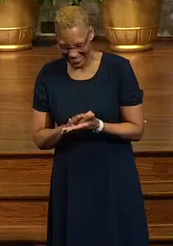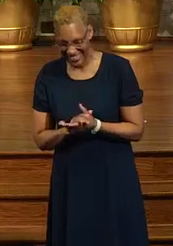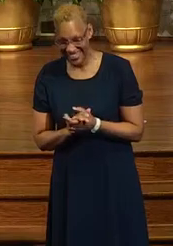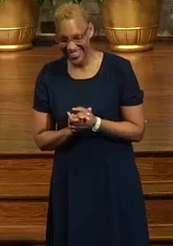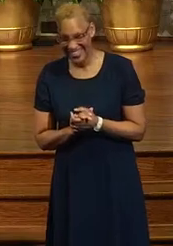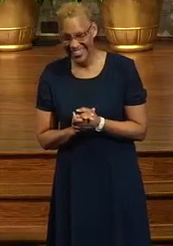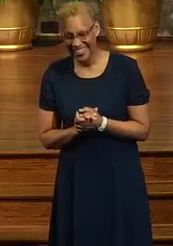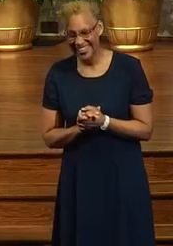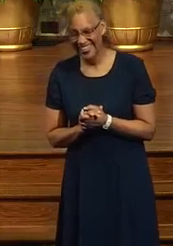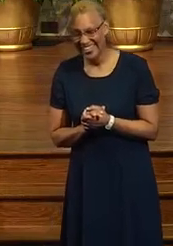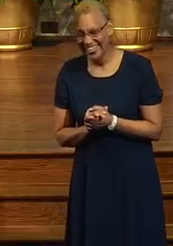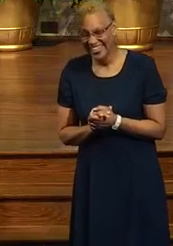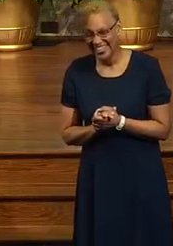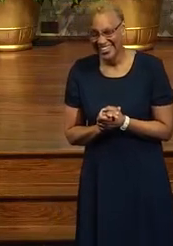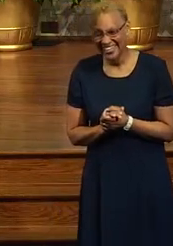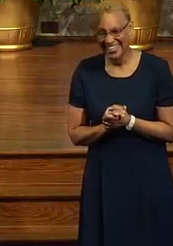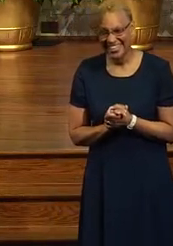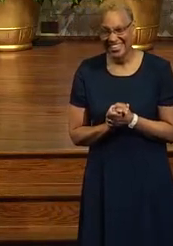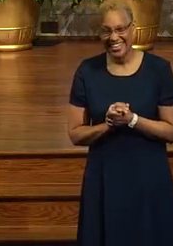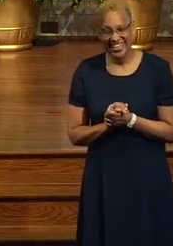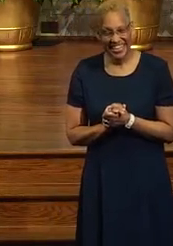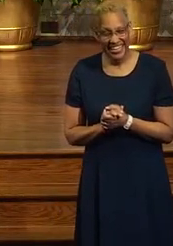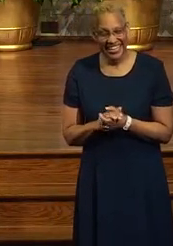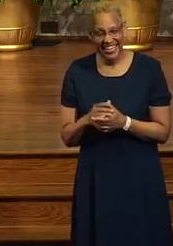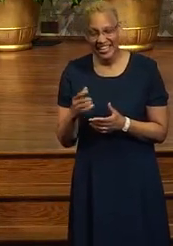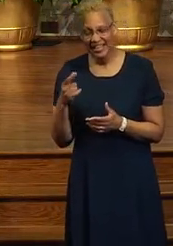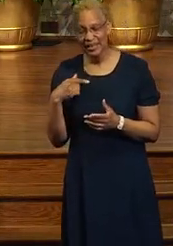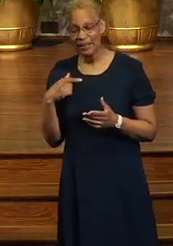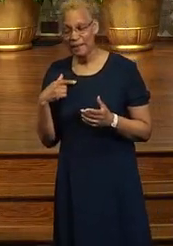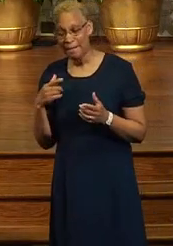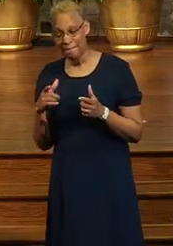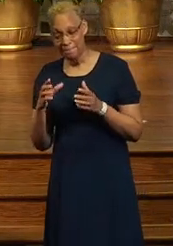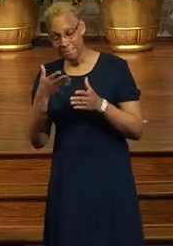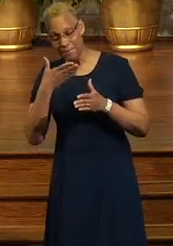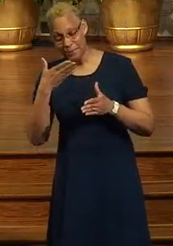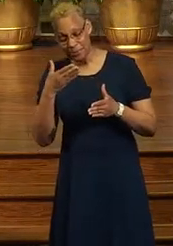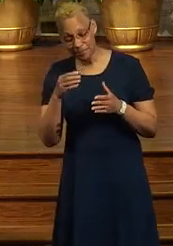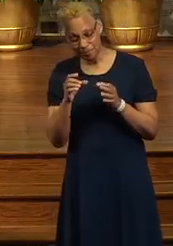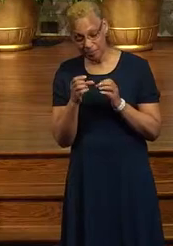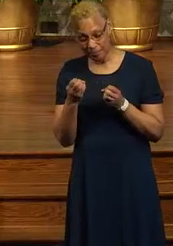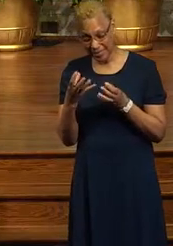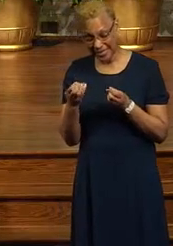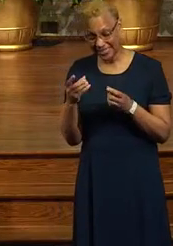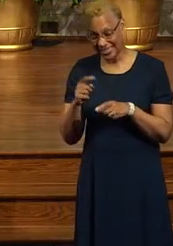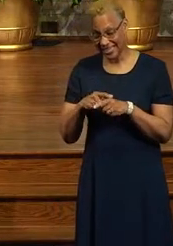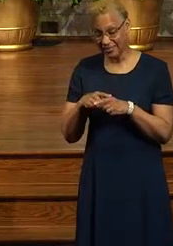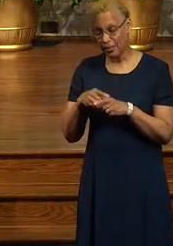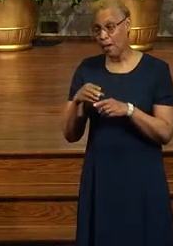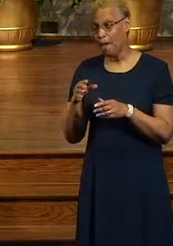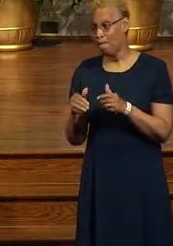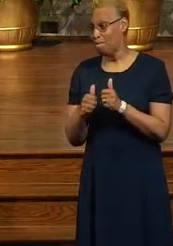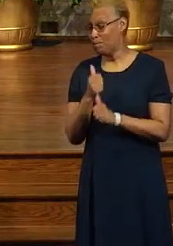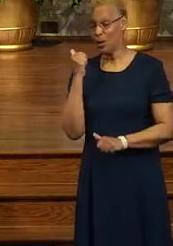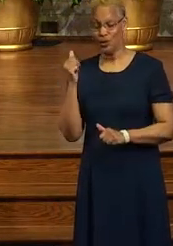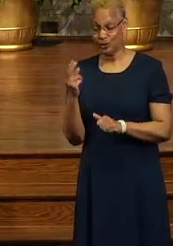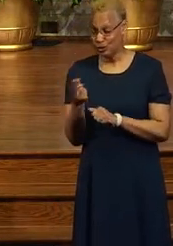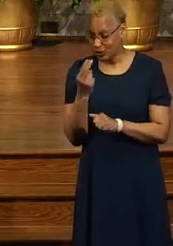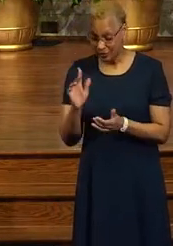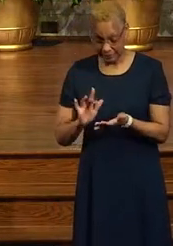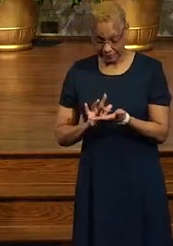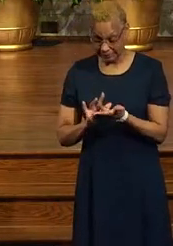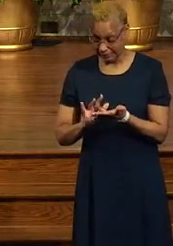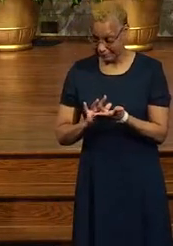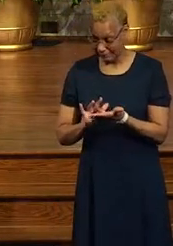You see, the biggest drug dealers are not on the street corner, but they are in